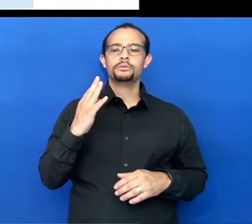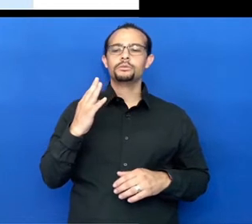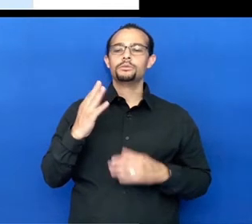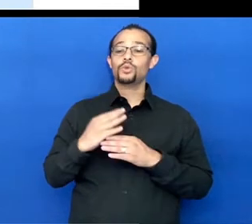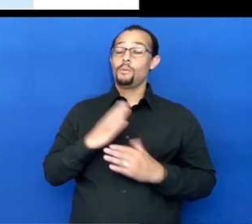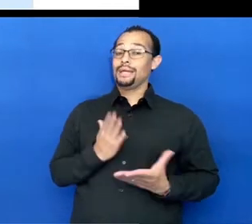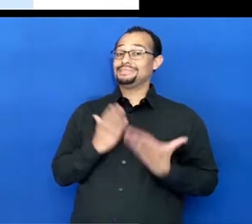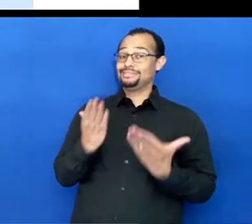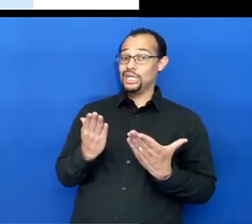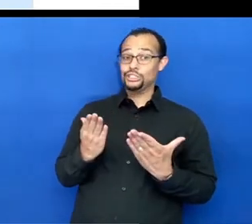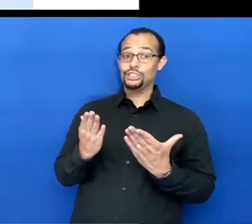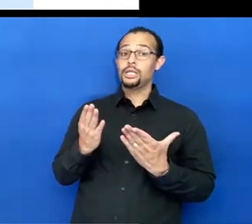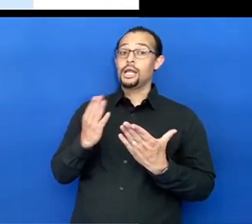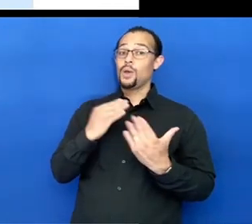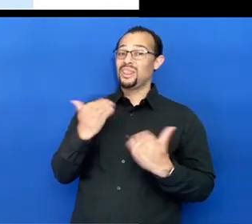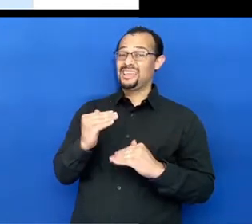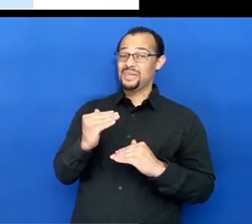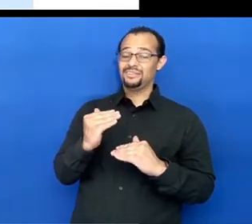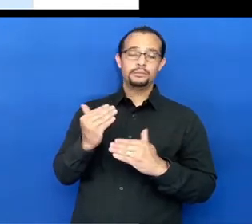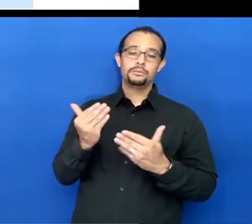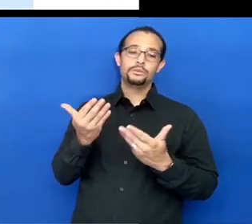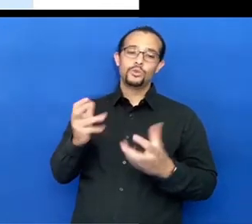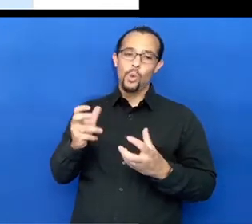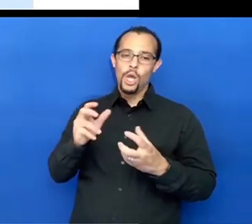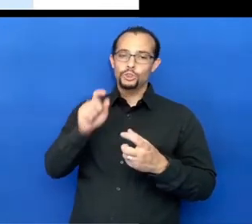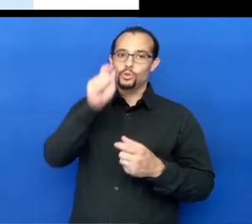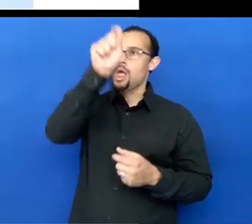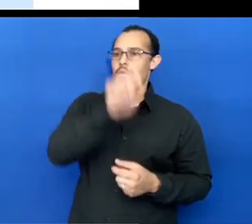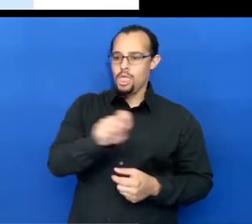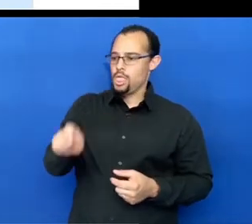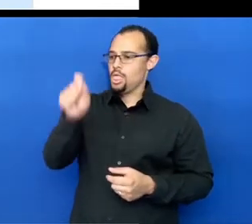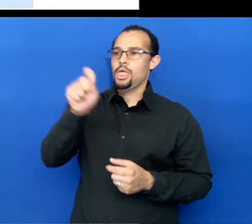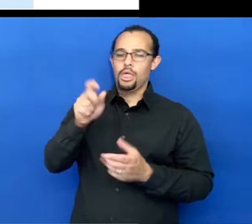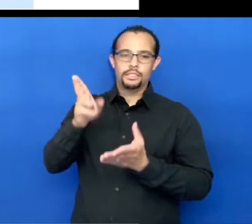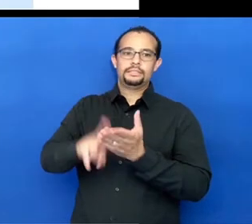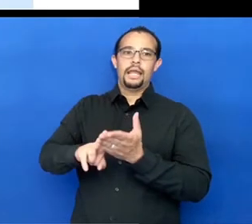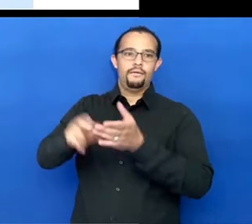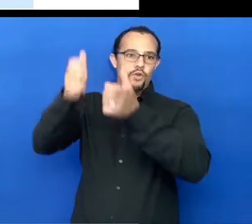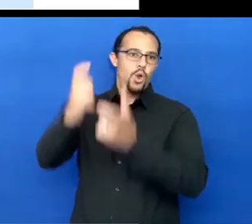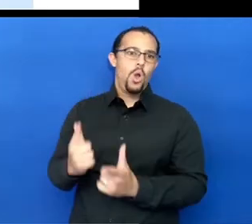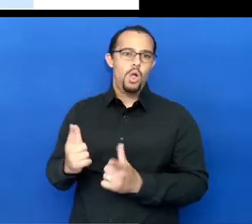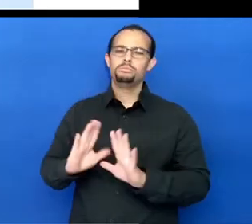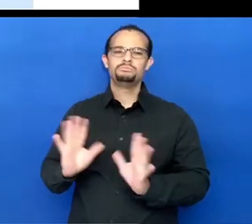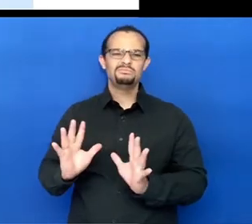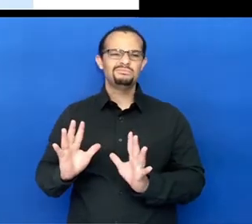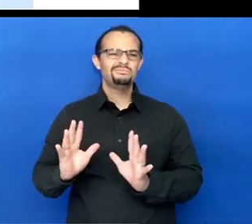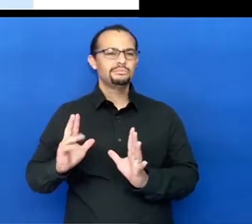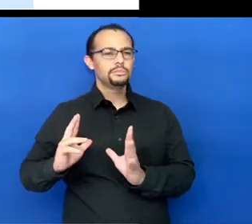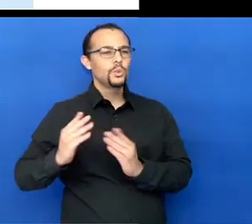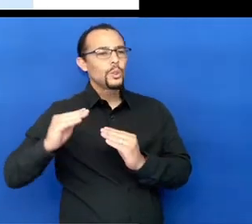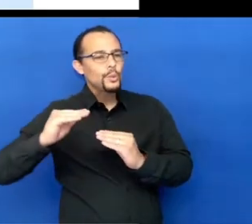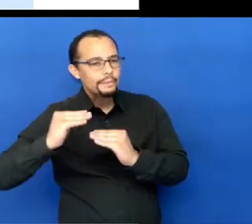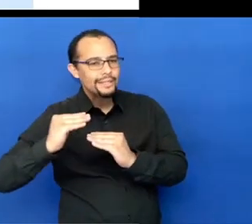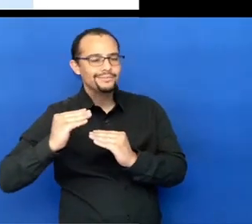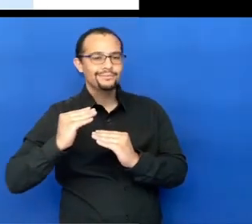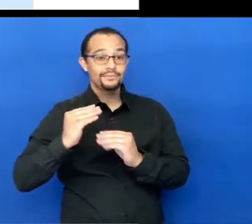disclaimer, I would limit this and maybe choose one or two that you choose to subscribe to, because we don't want to inundate ourselves